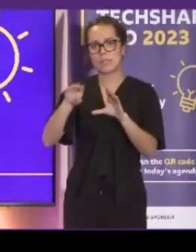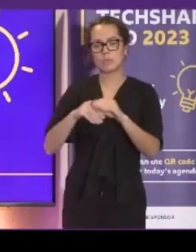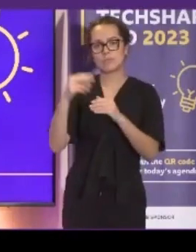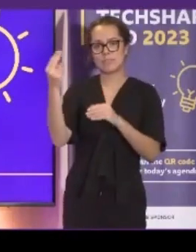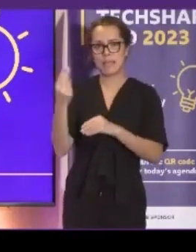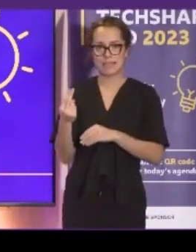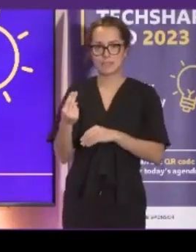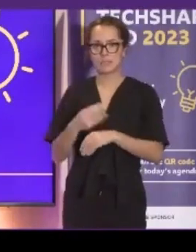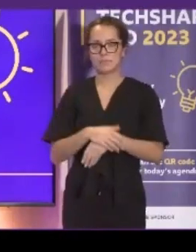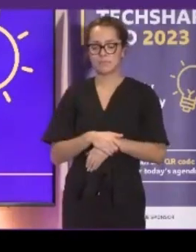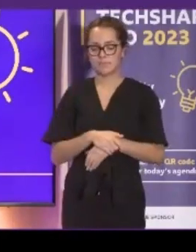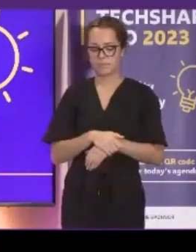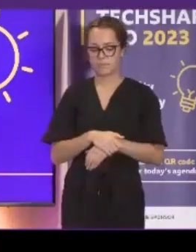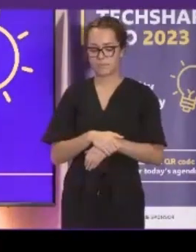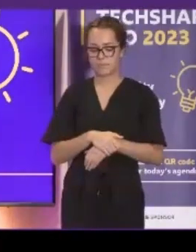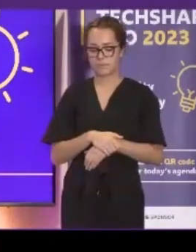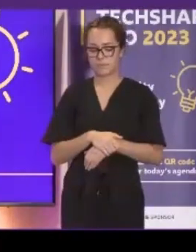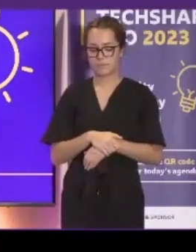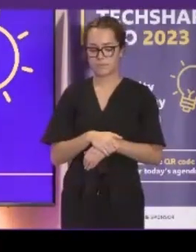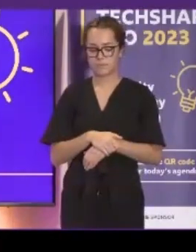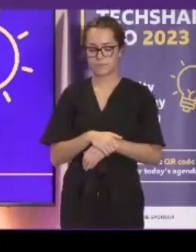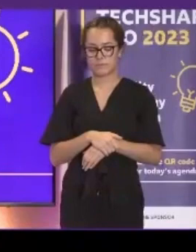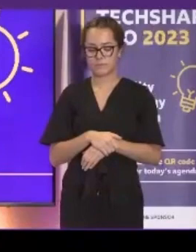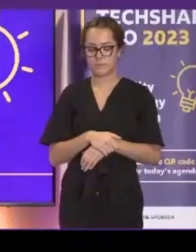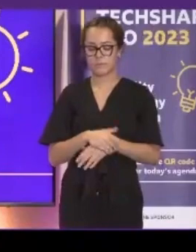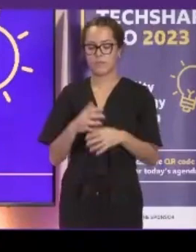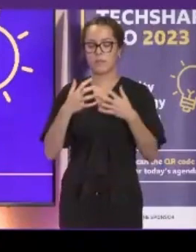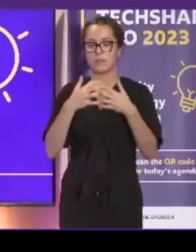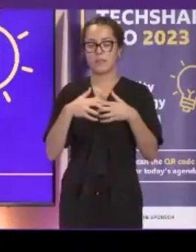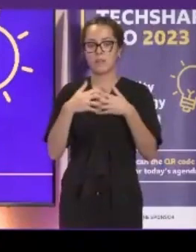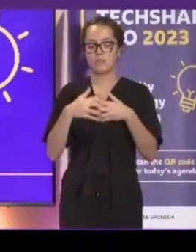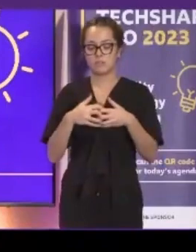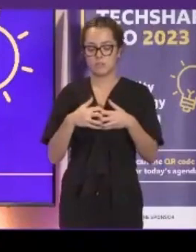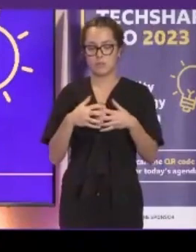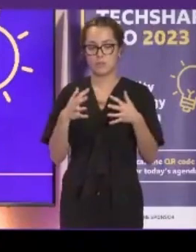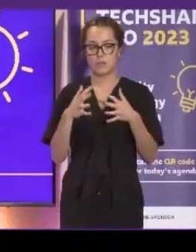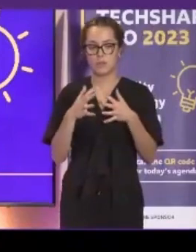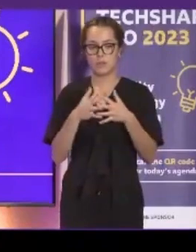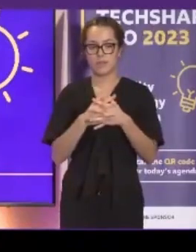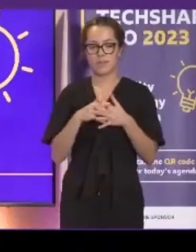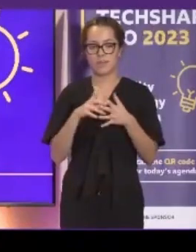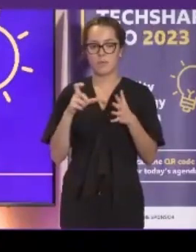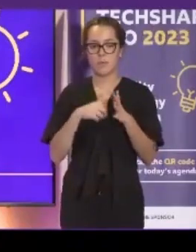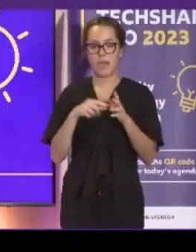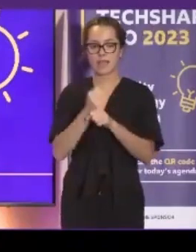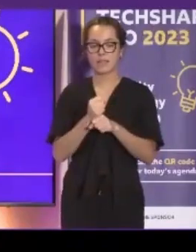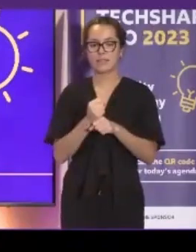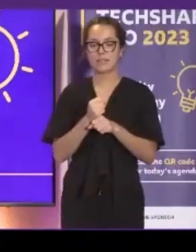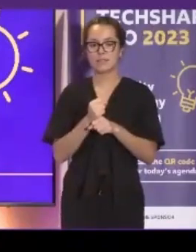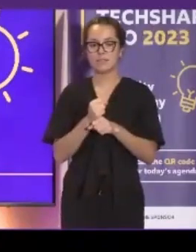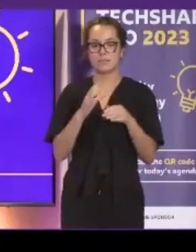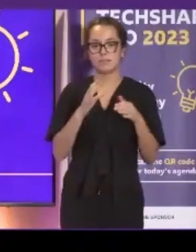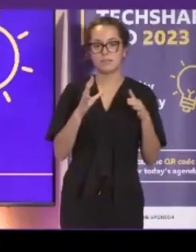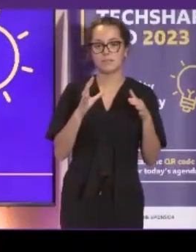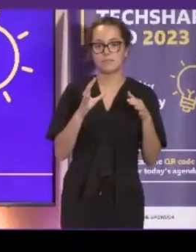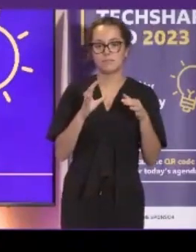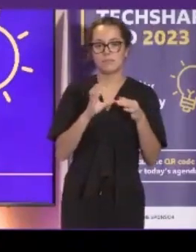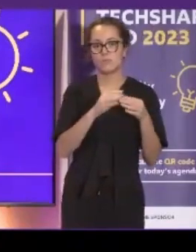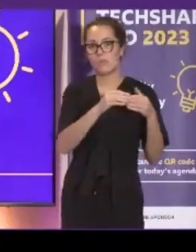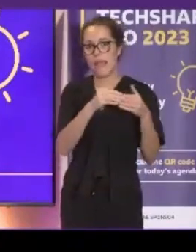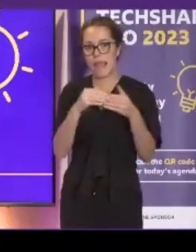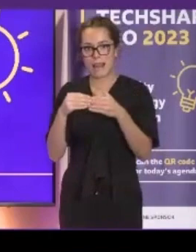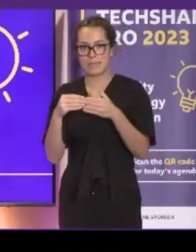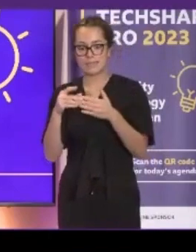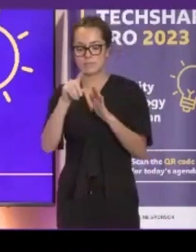In regard to the technology, WCAG are web guidelines, and digital learning